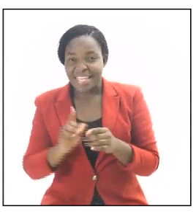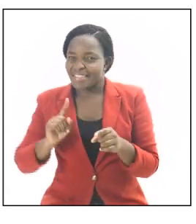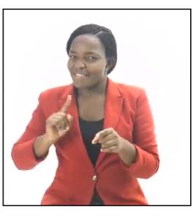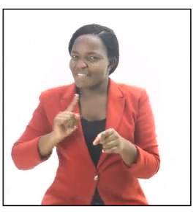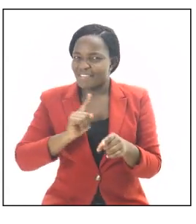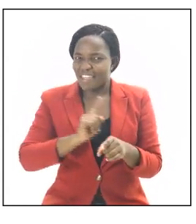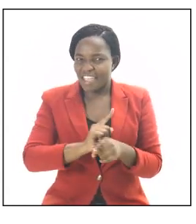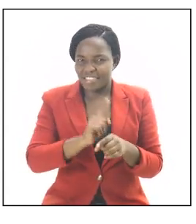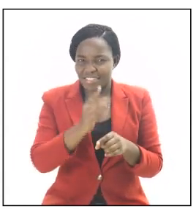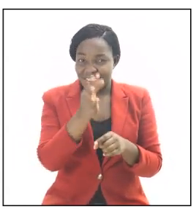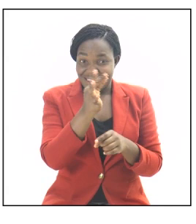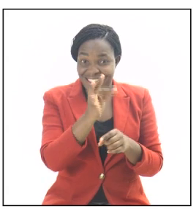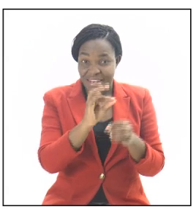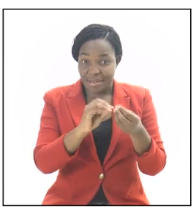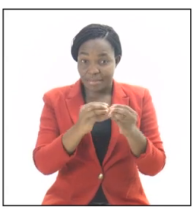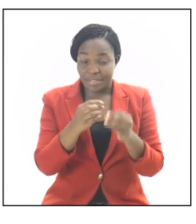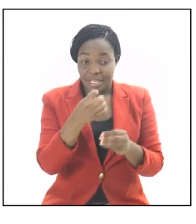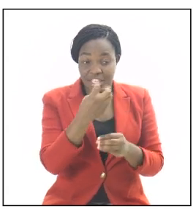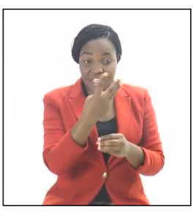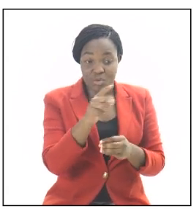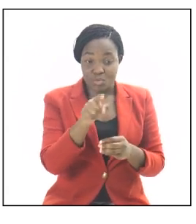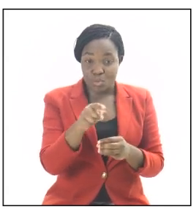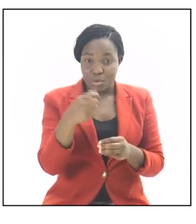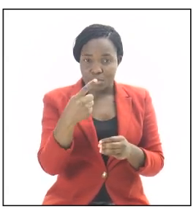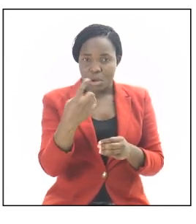digits of pi are